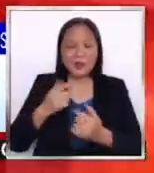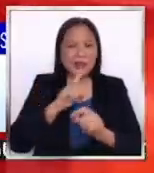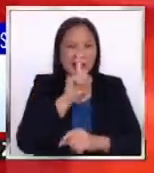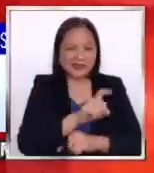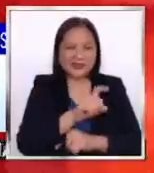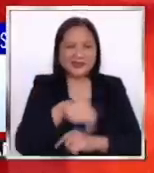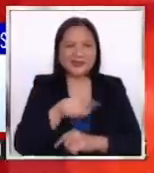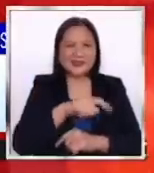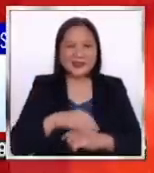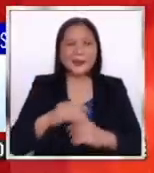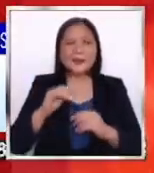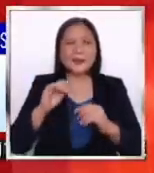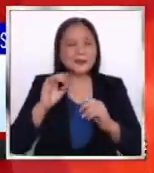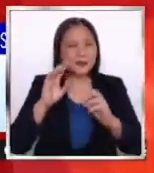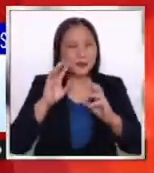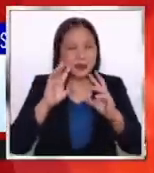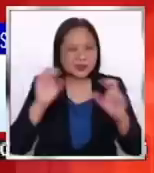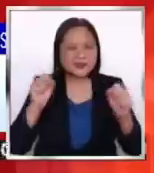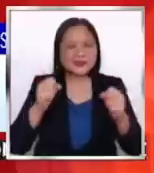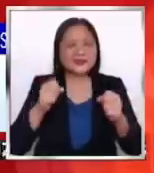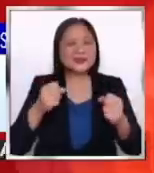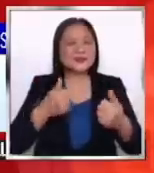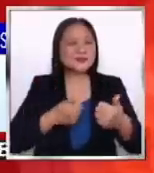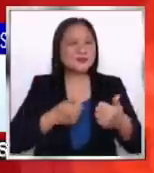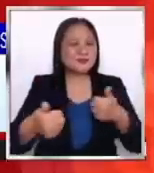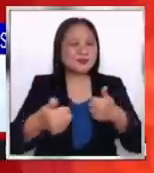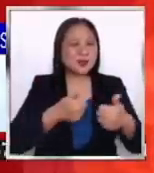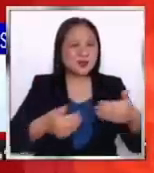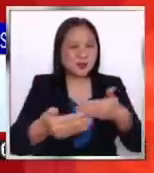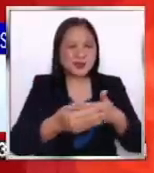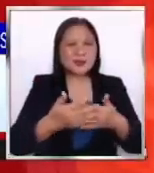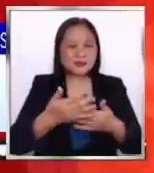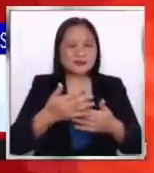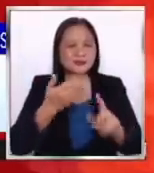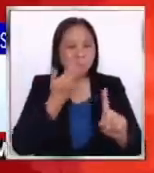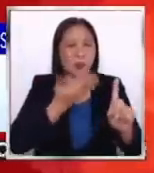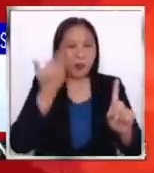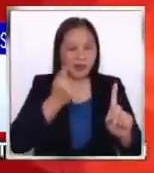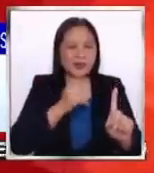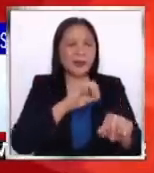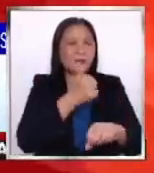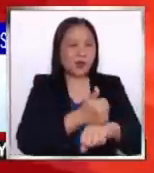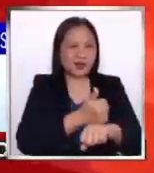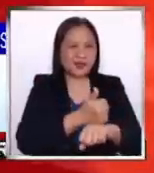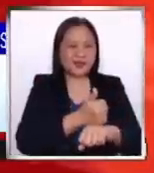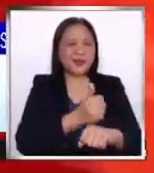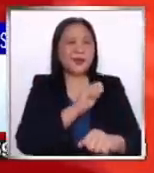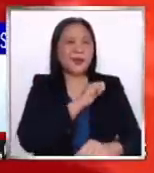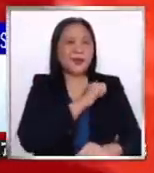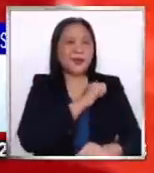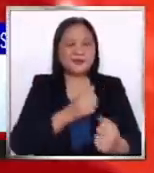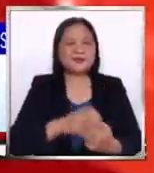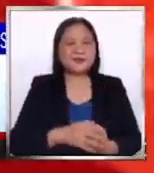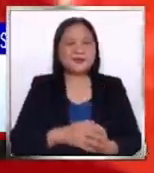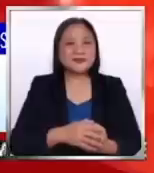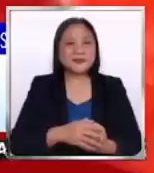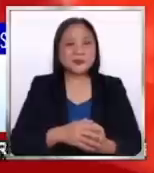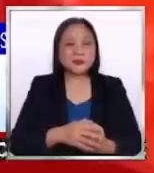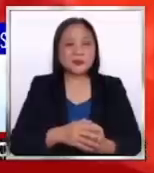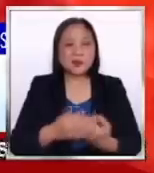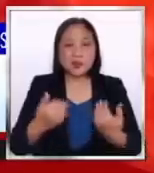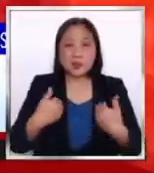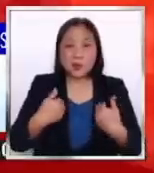presidential runner Bongbong Marcos because he is the appointing authority. And to refer to presidential frontrunner Bongbong